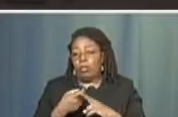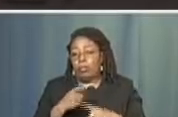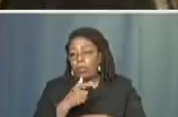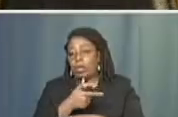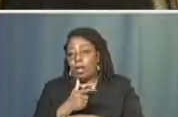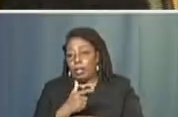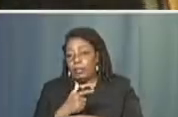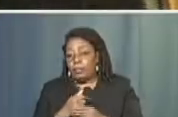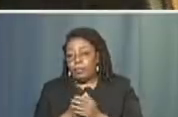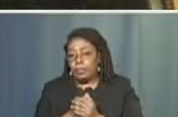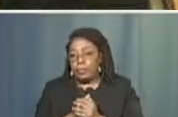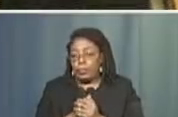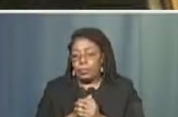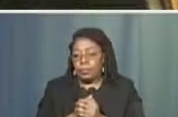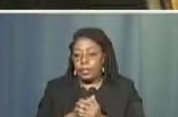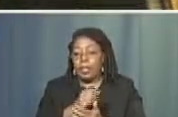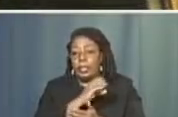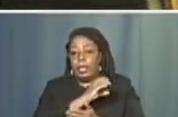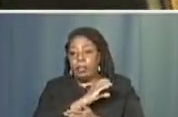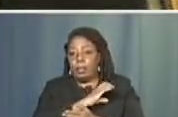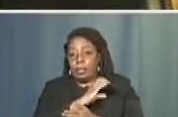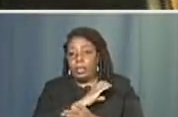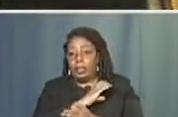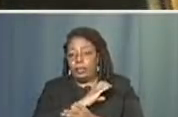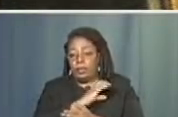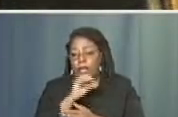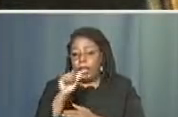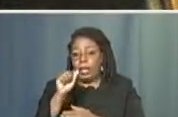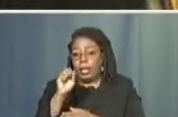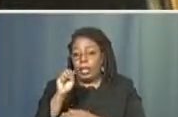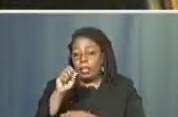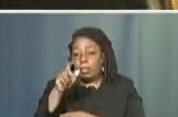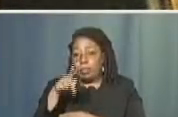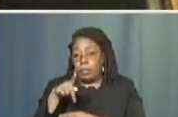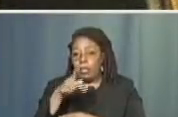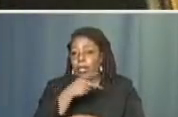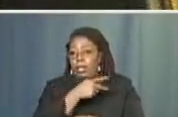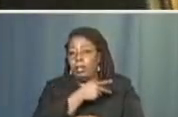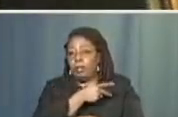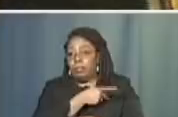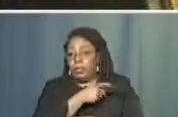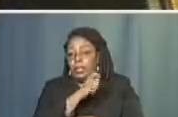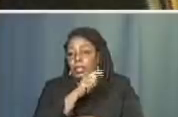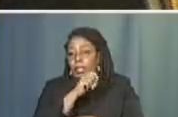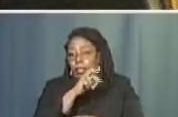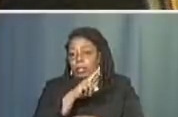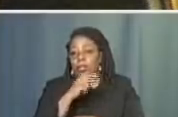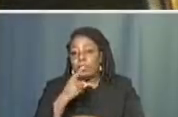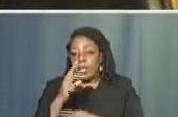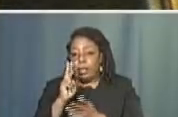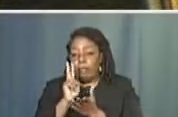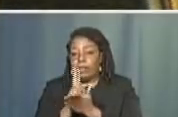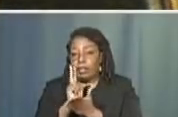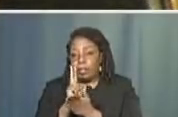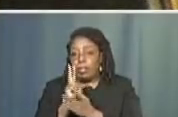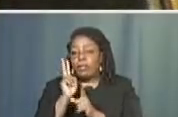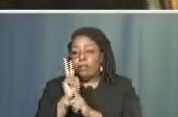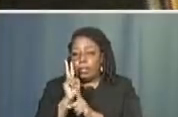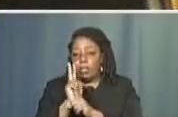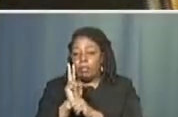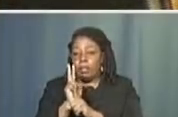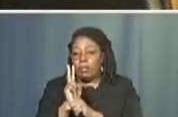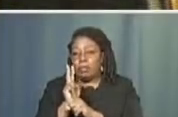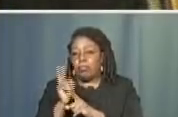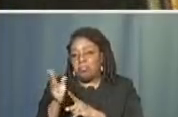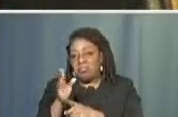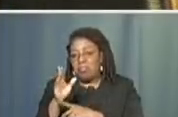gunshots. Police press officer ASP Audley Peters pegging down the victim's age as late 20s to early